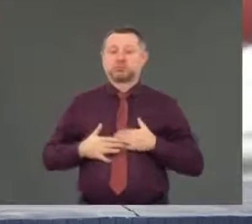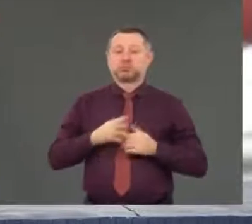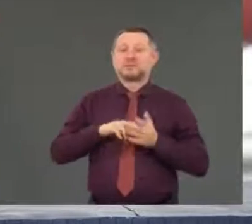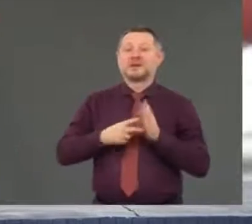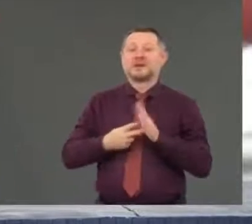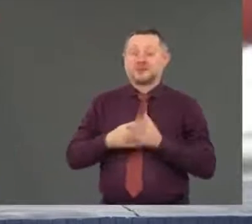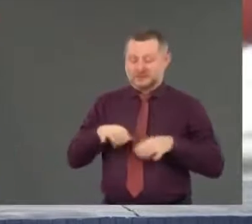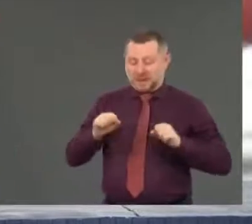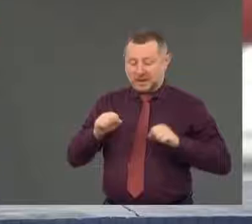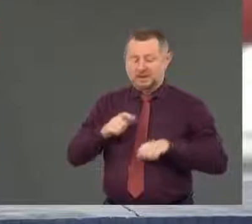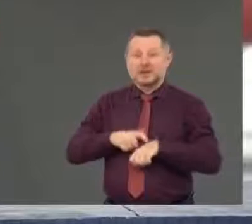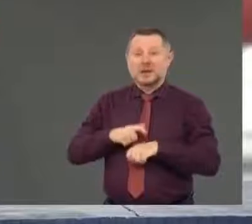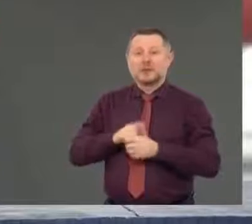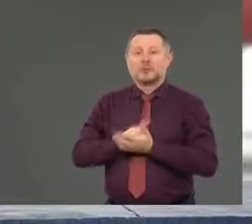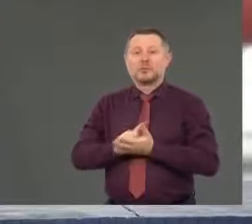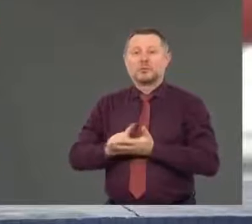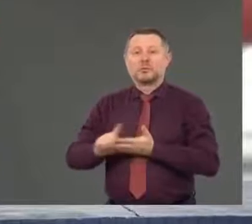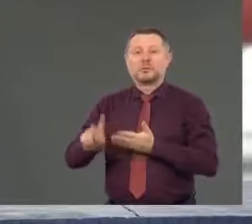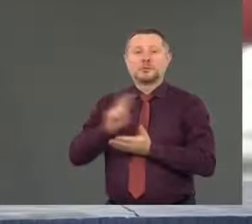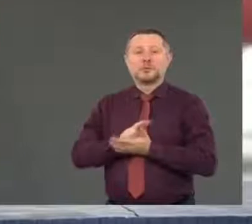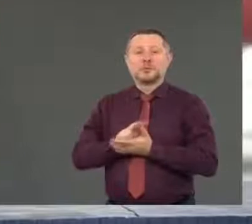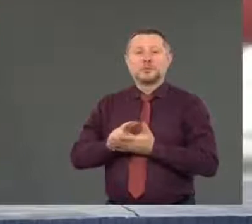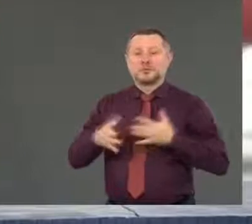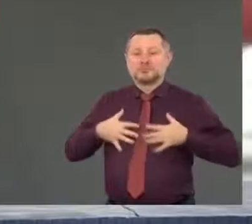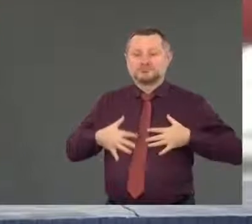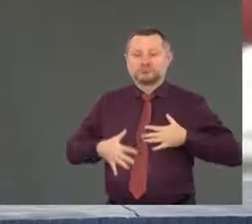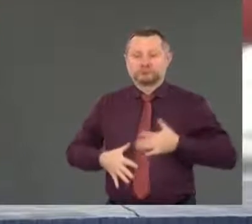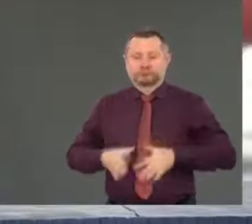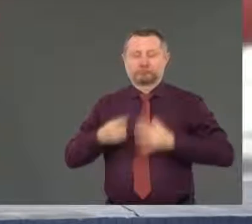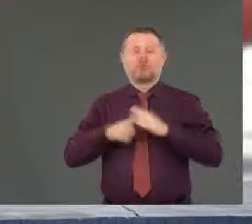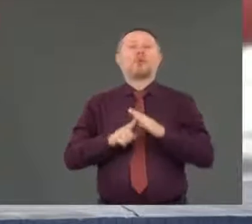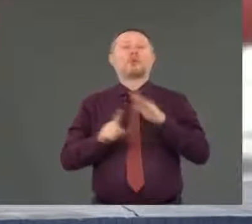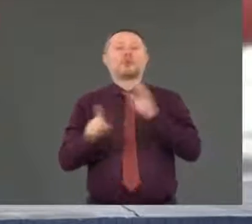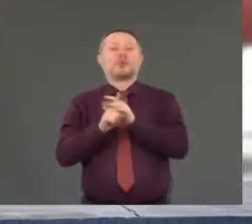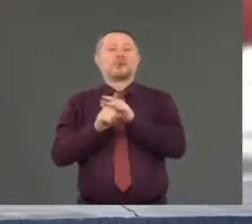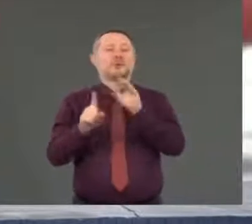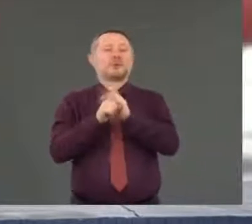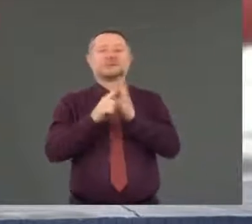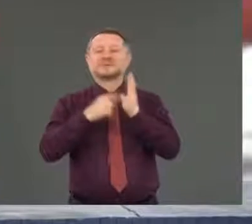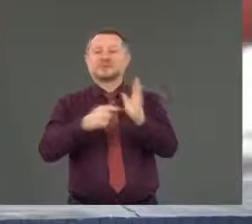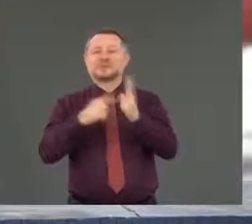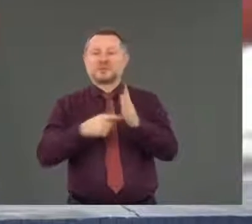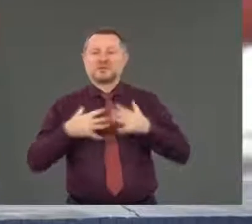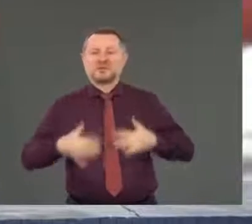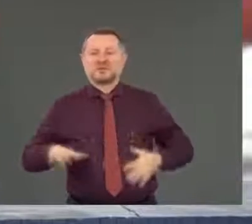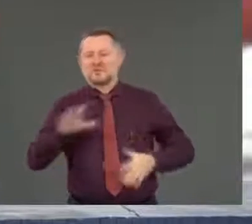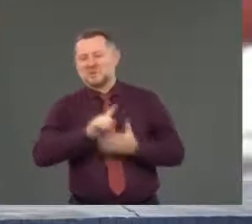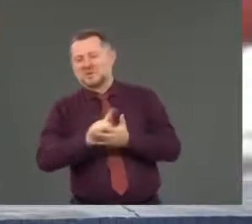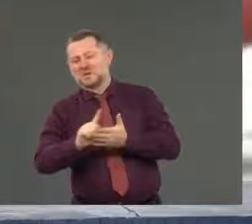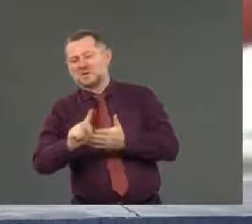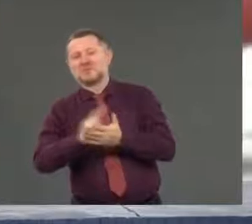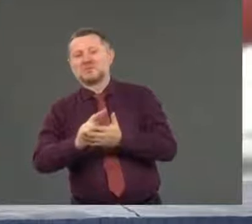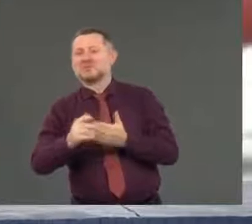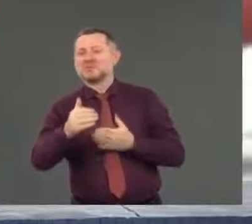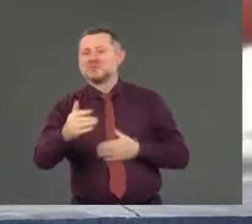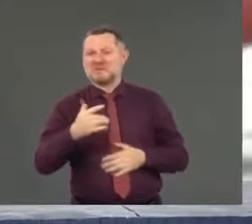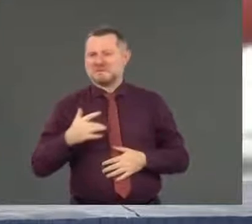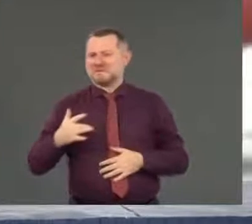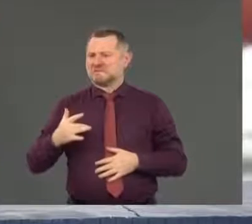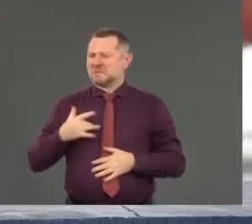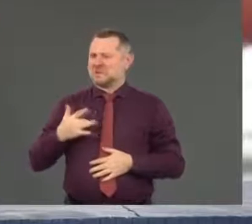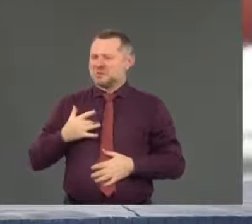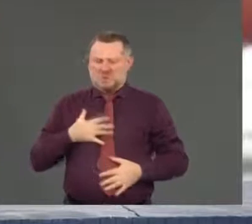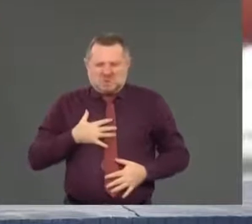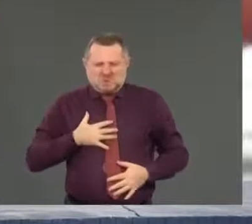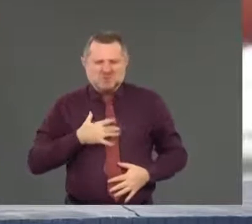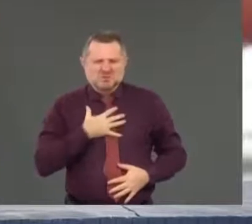incubate. You then start to have some symptoms. You might feel ill to stay